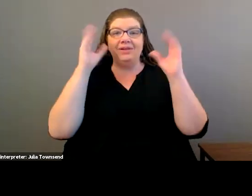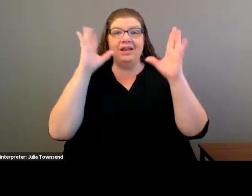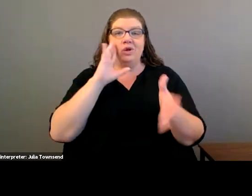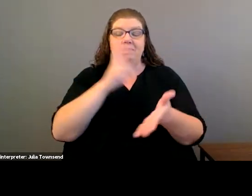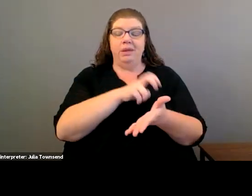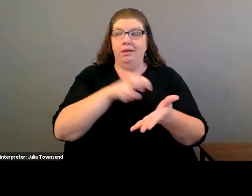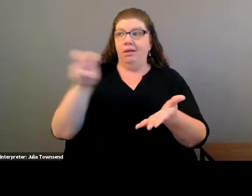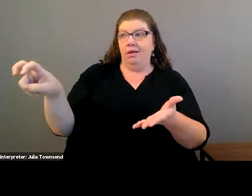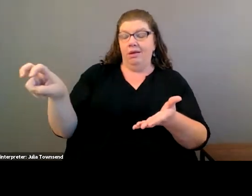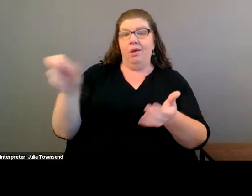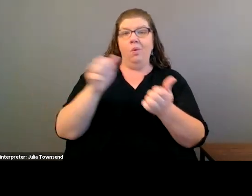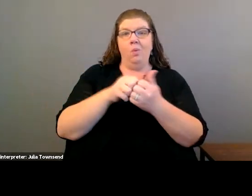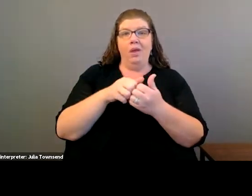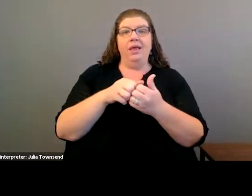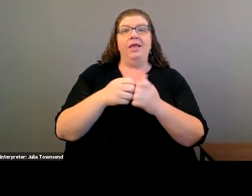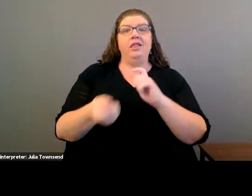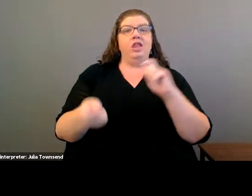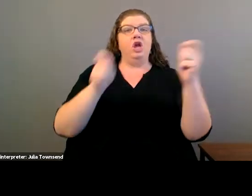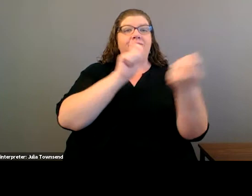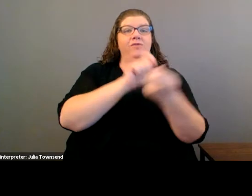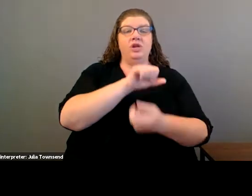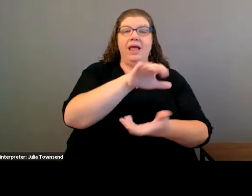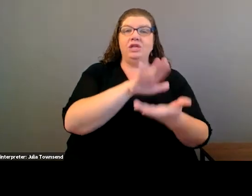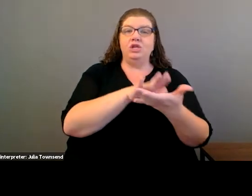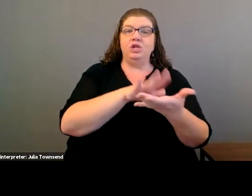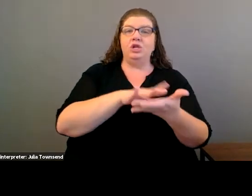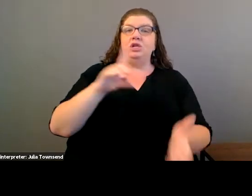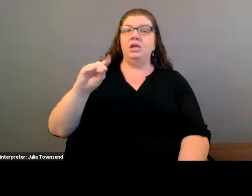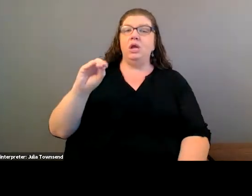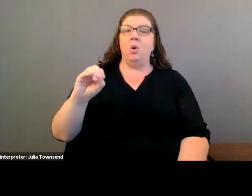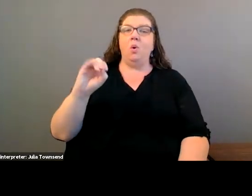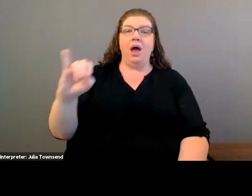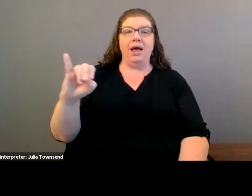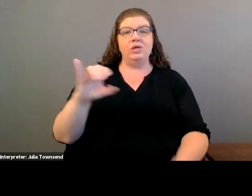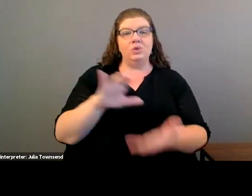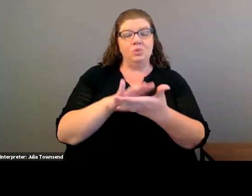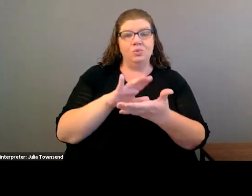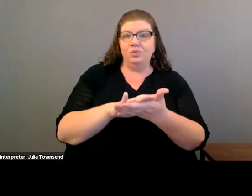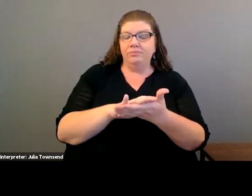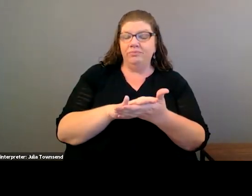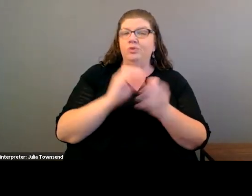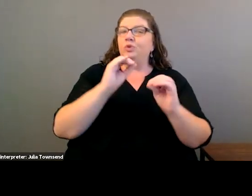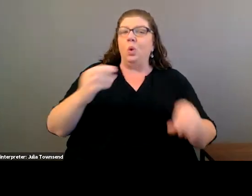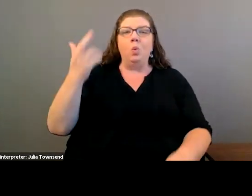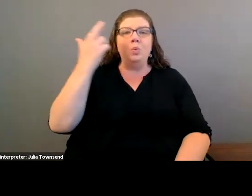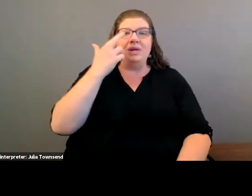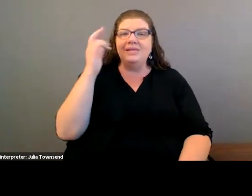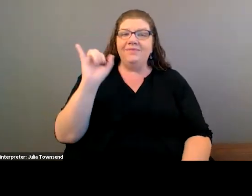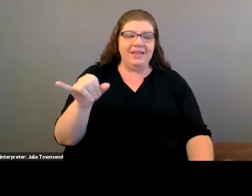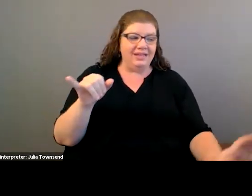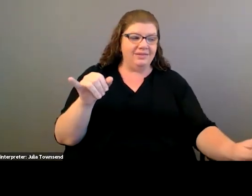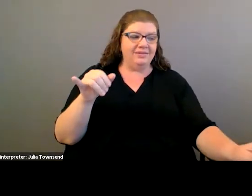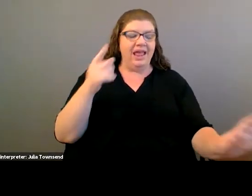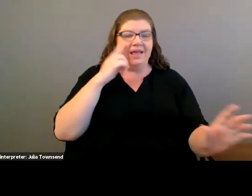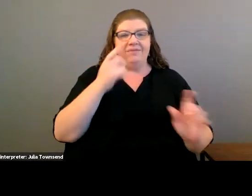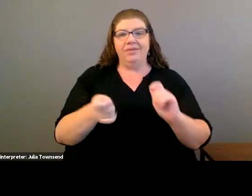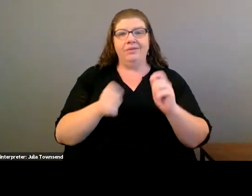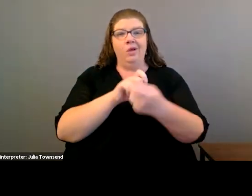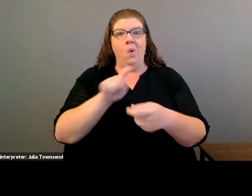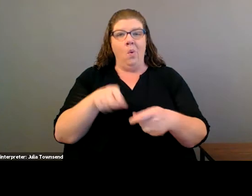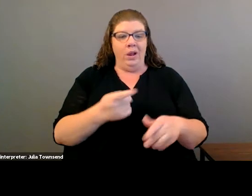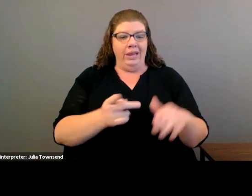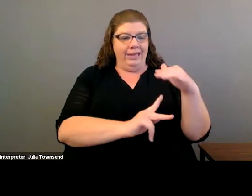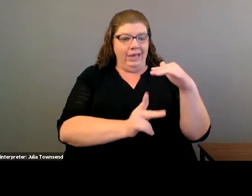with the conversion of McKinley School to a DLI school. There is no reason for this if the conversion is only kindergarten